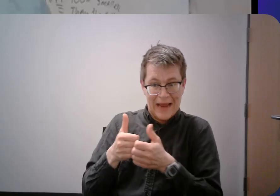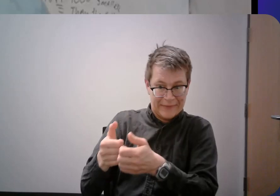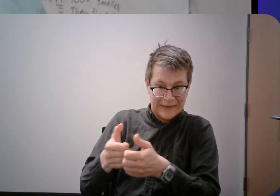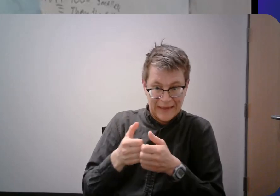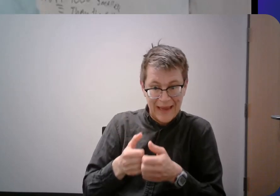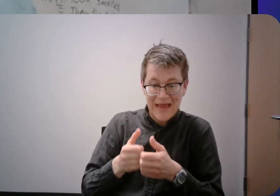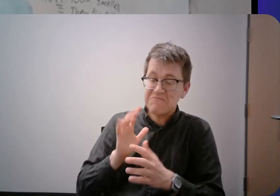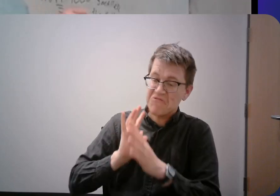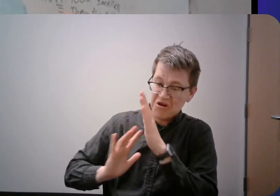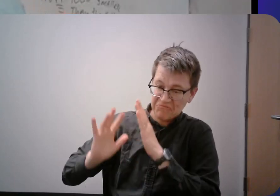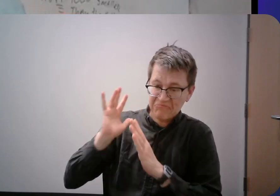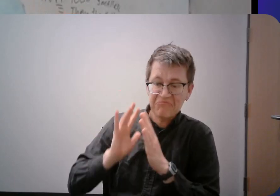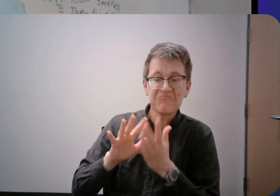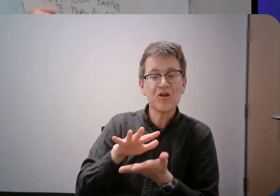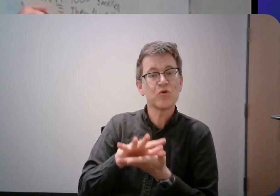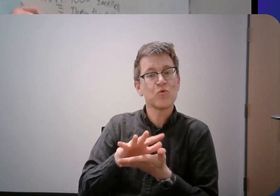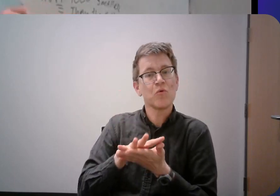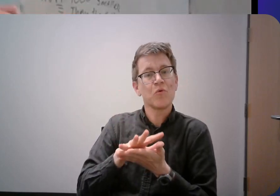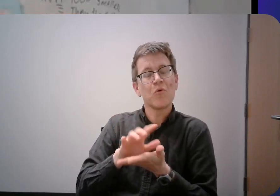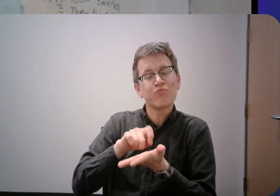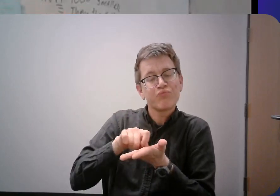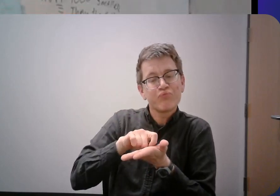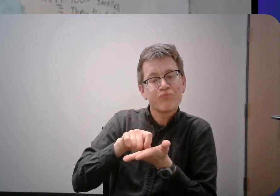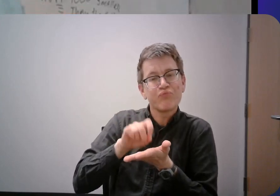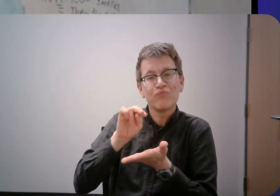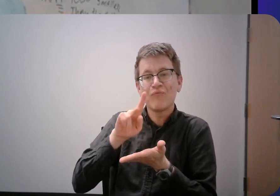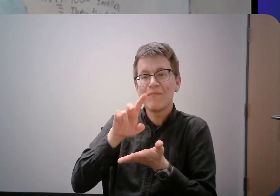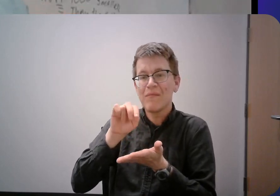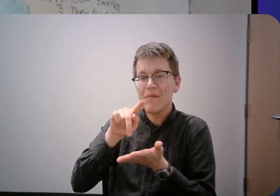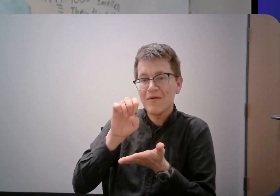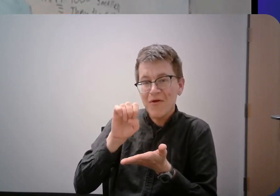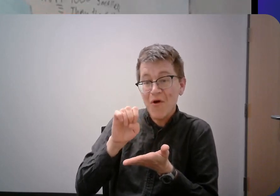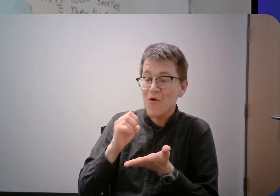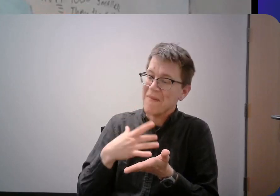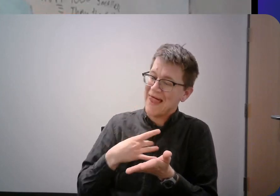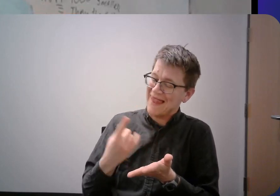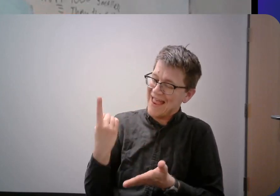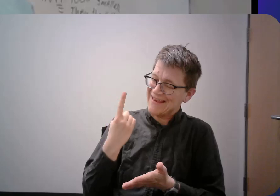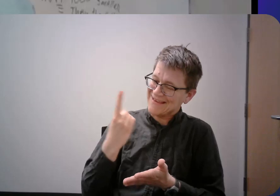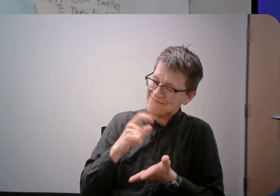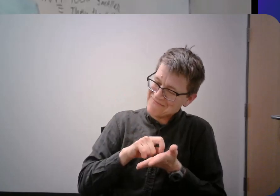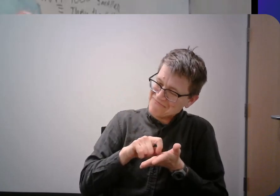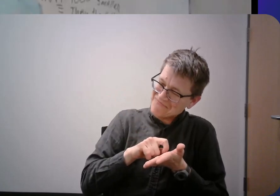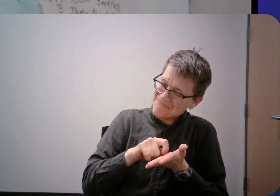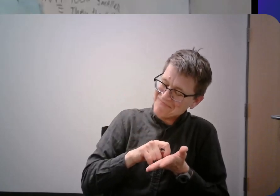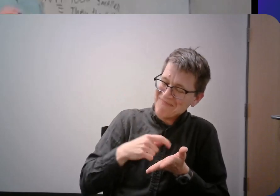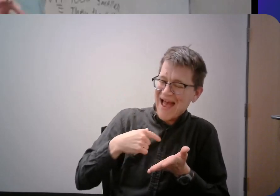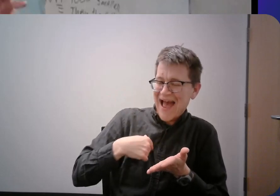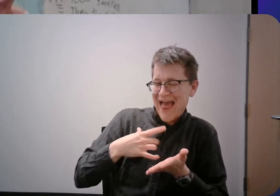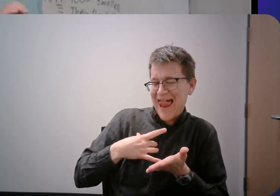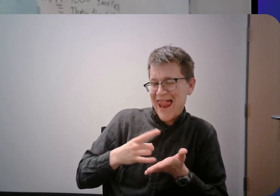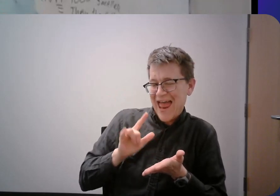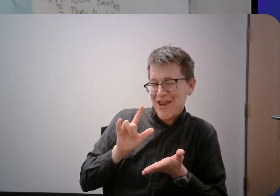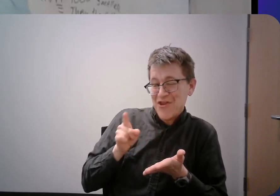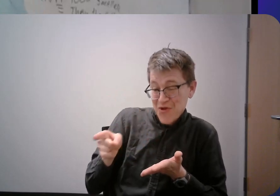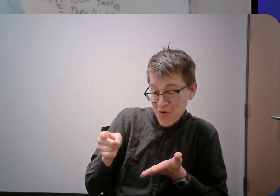liked in the classroom, you write a little note, say, I like you, do you like me? I like you.